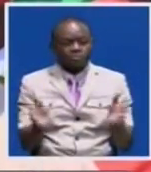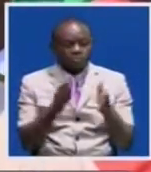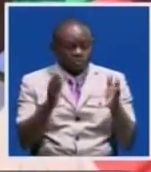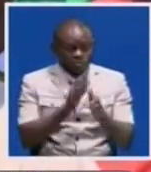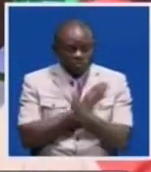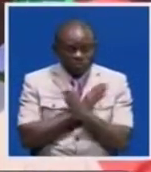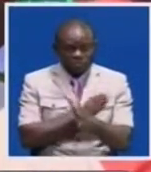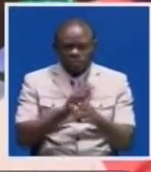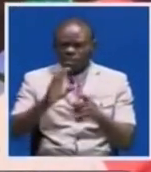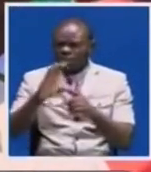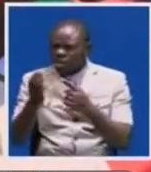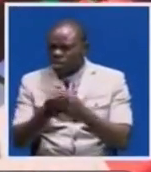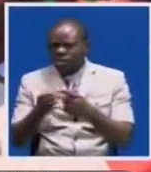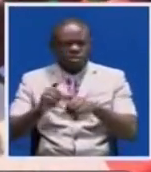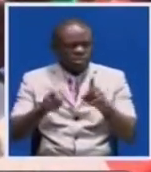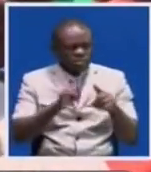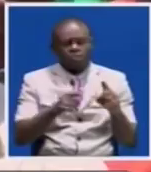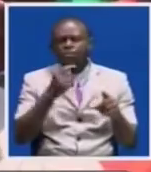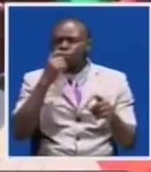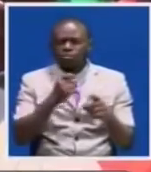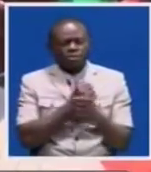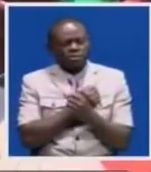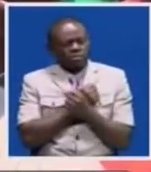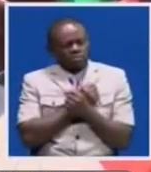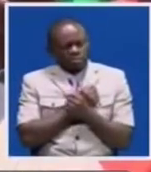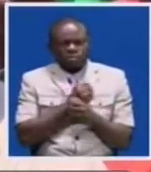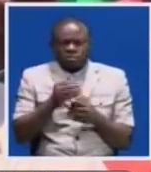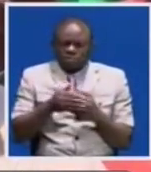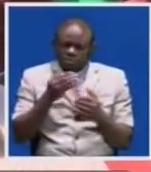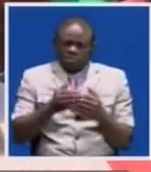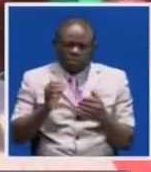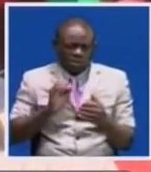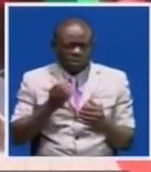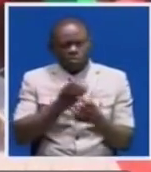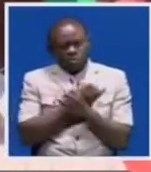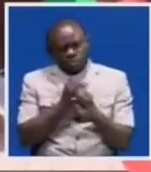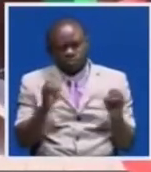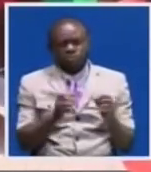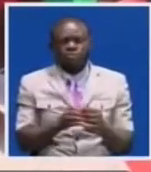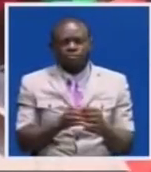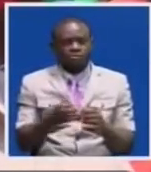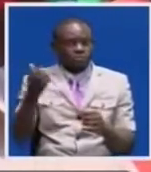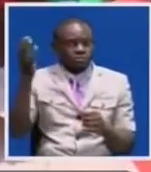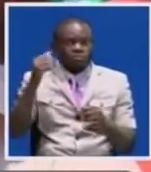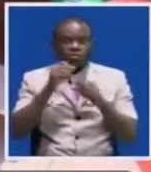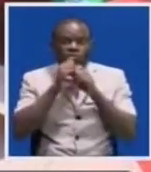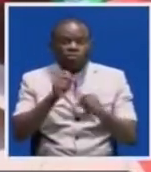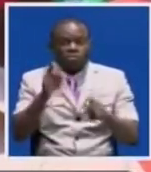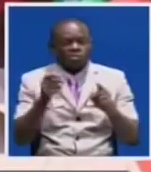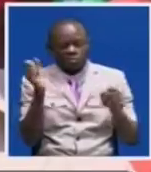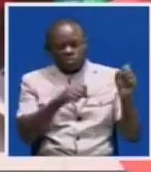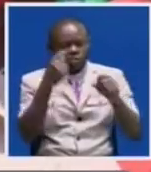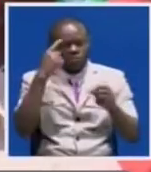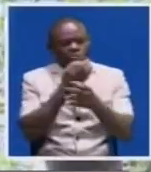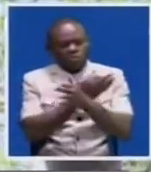independence. The elders fought for independence so that the young today could work hard freely and